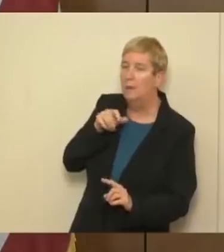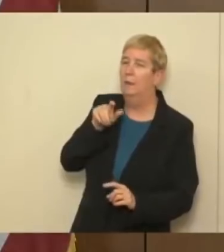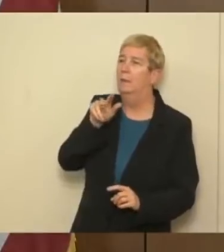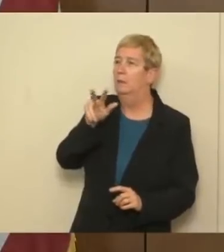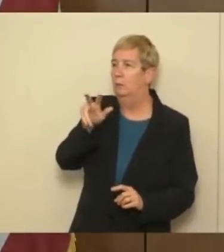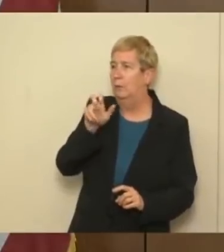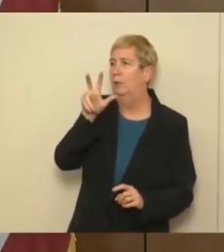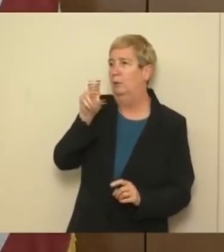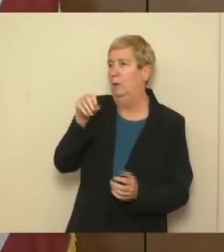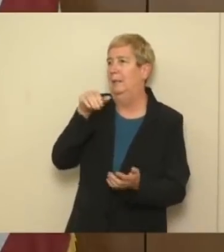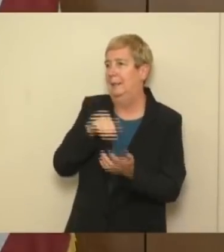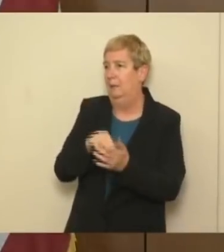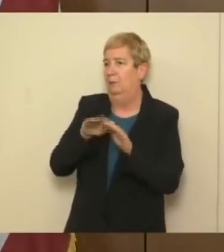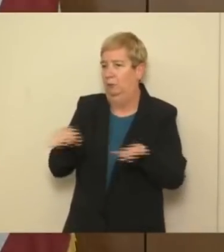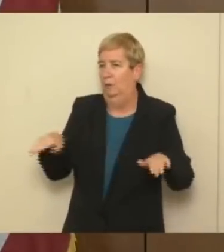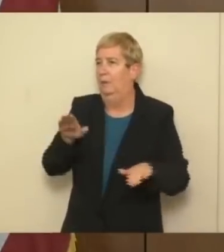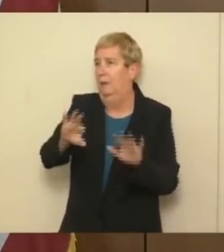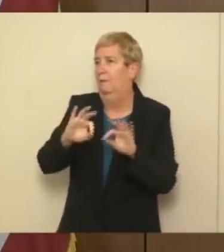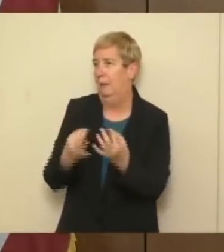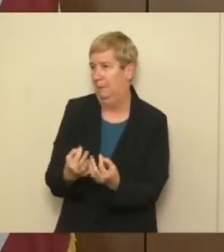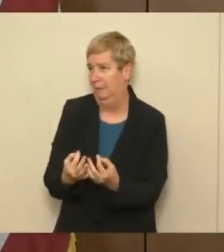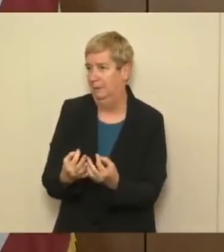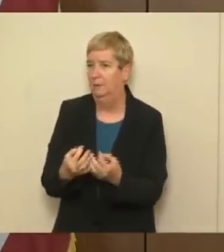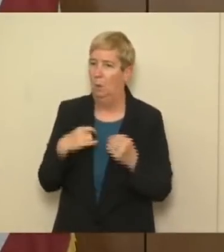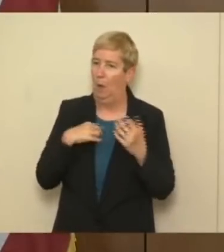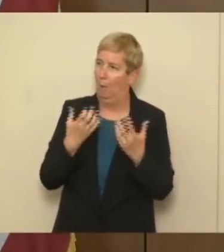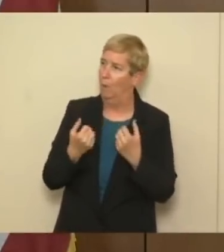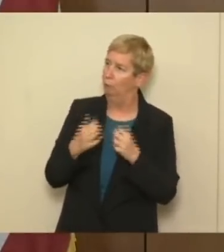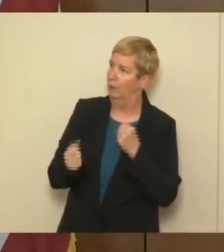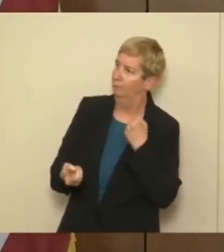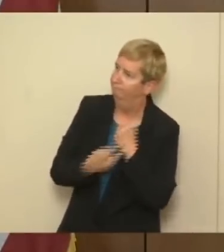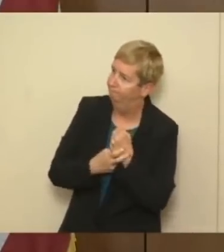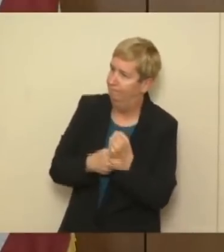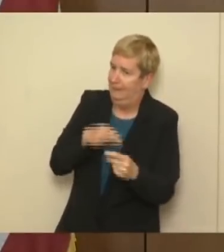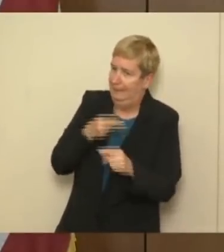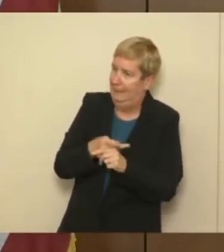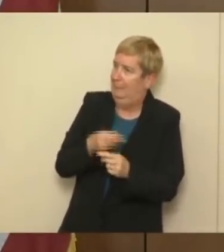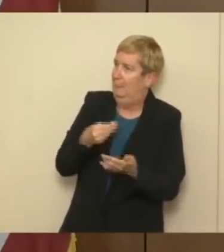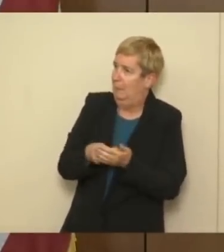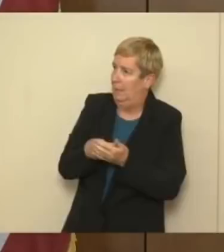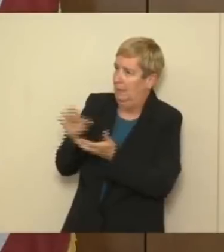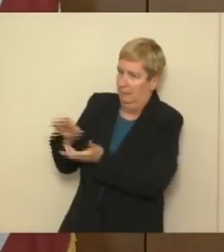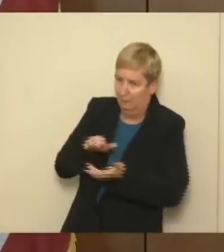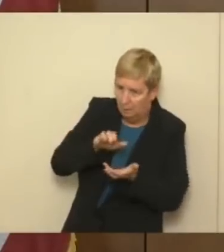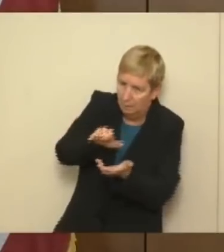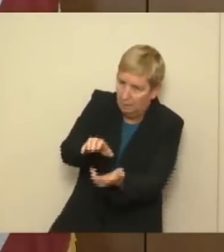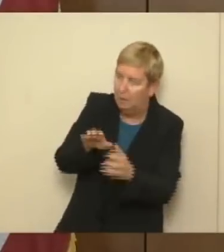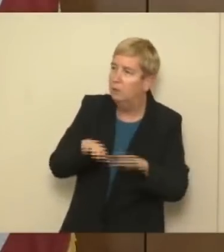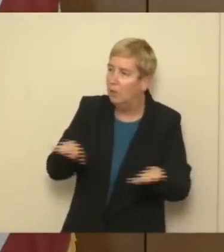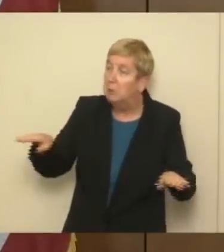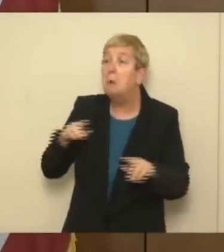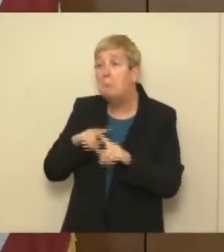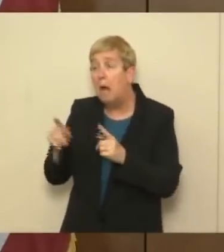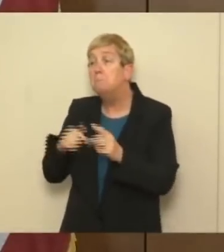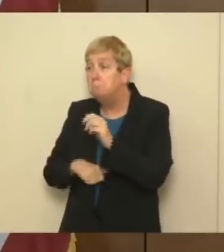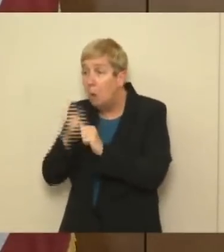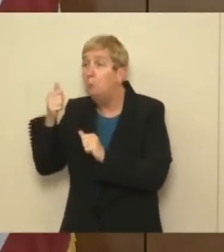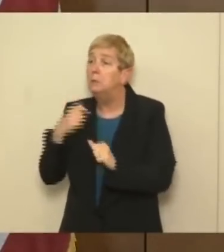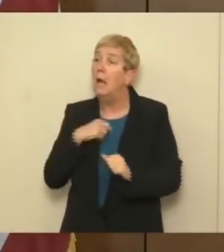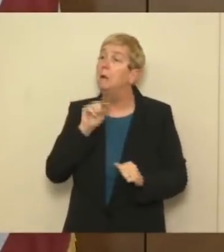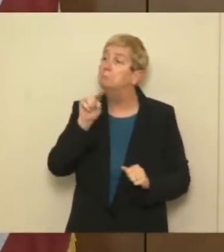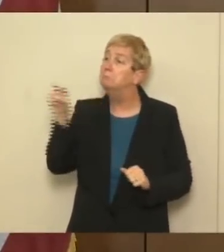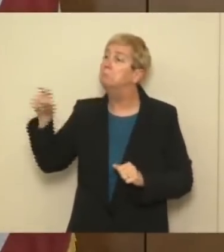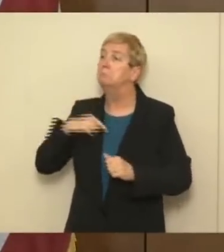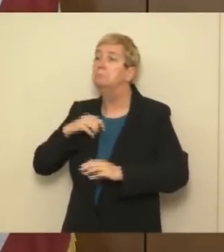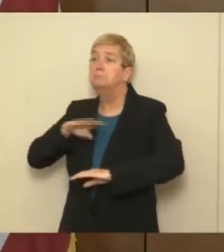families in the state of New Mexico. So by and large, I applaud the legislature. I did ask them to help